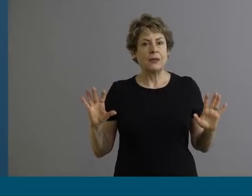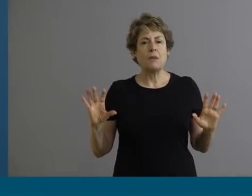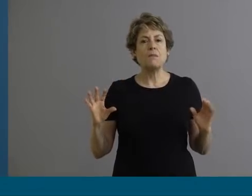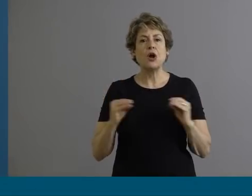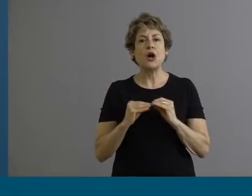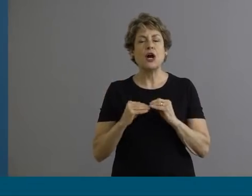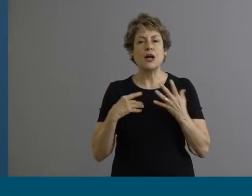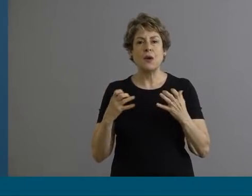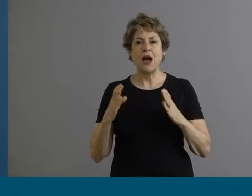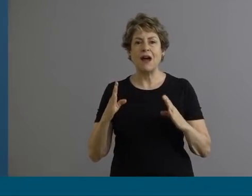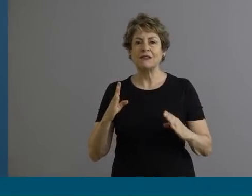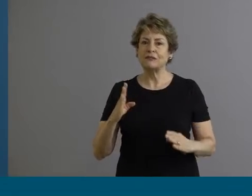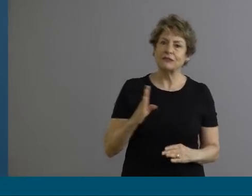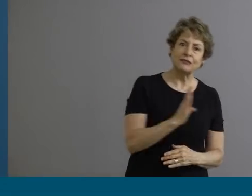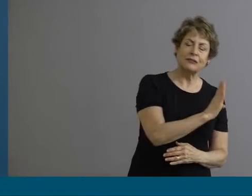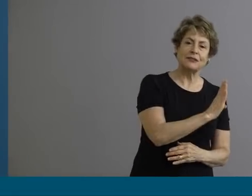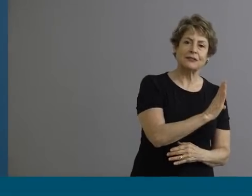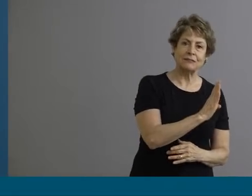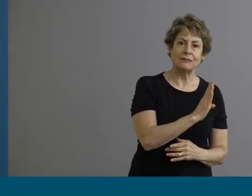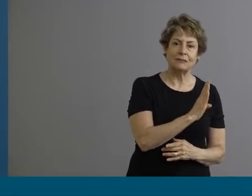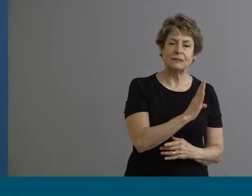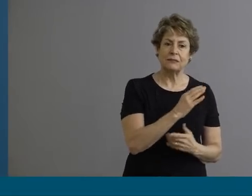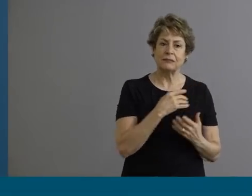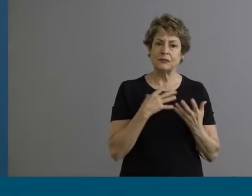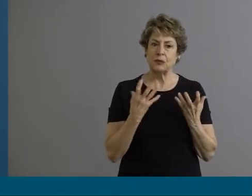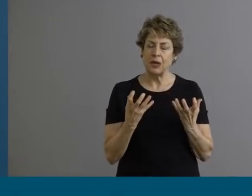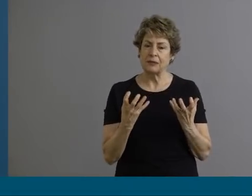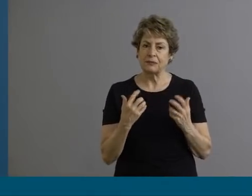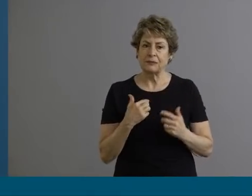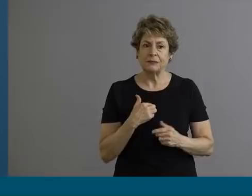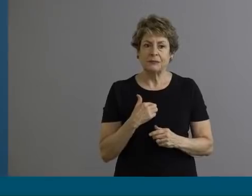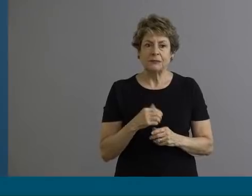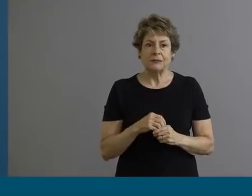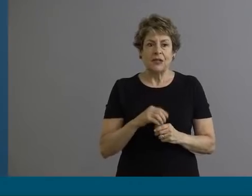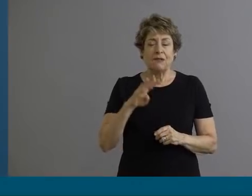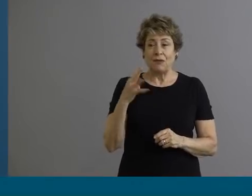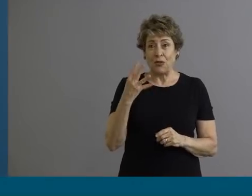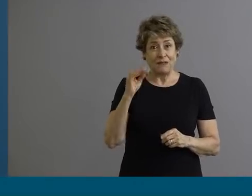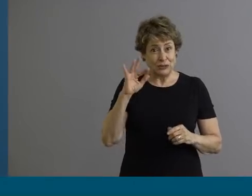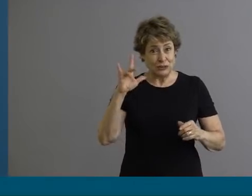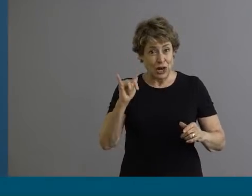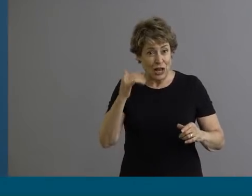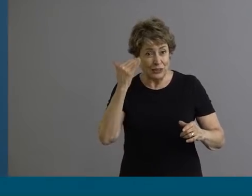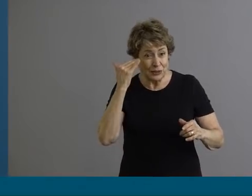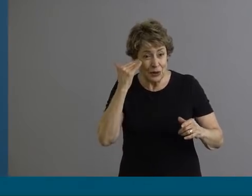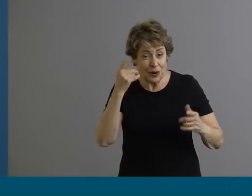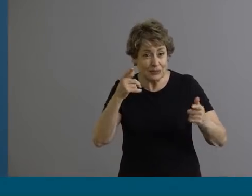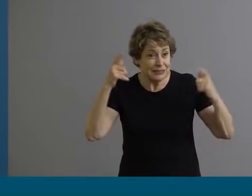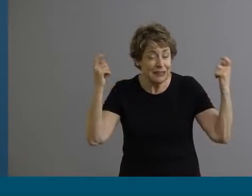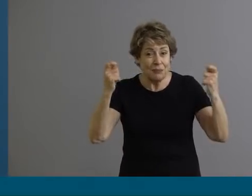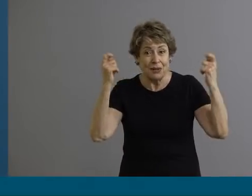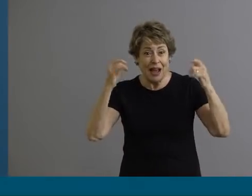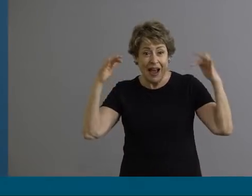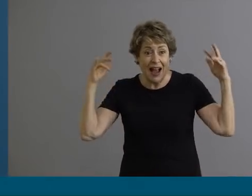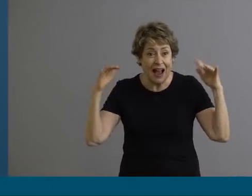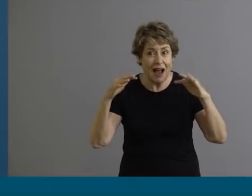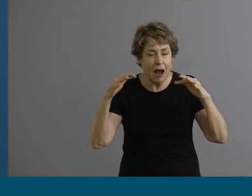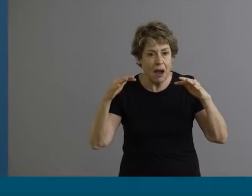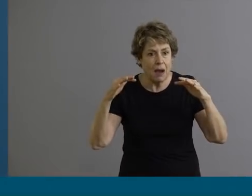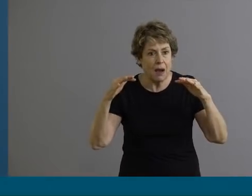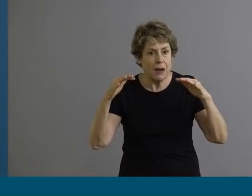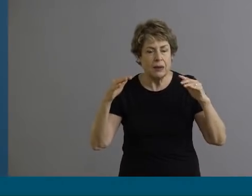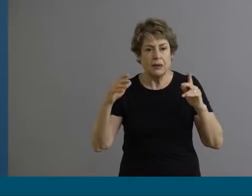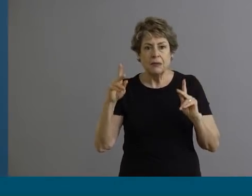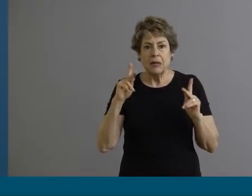the 10 days that were the 4th of July weekend, a time when probably many people found it difficult to